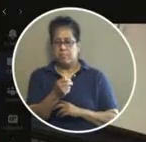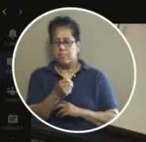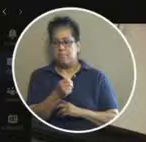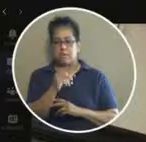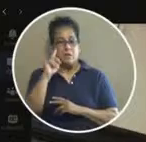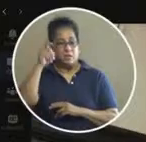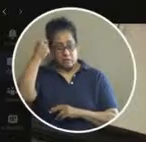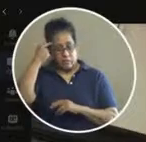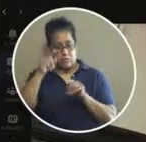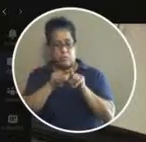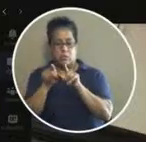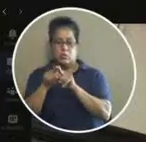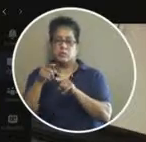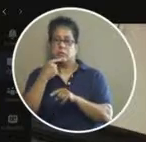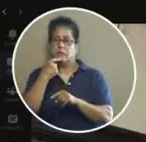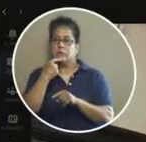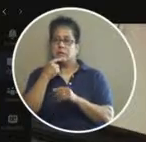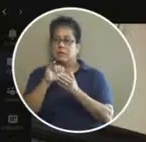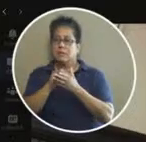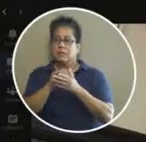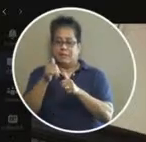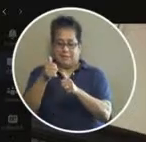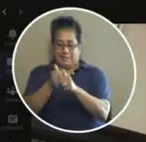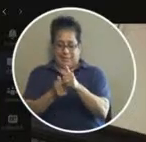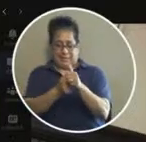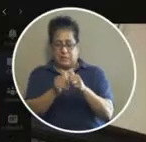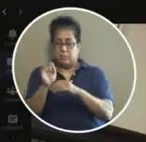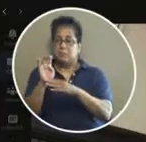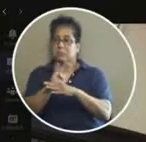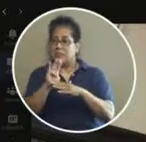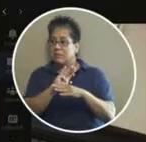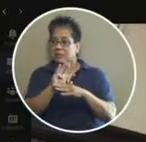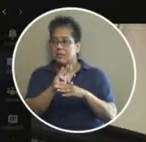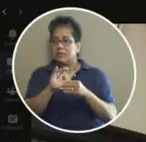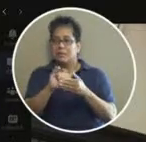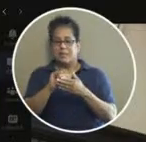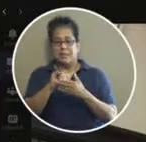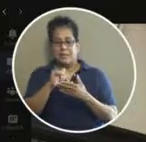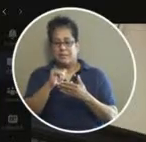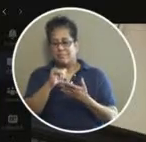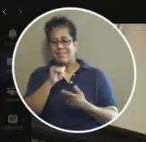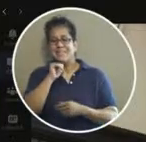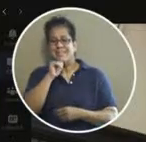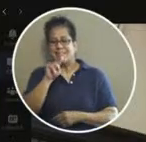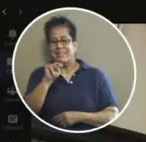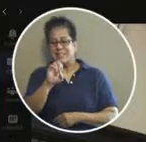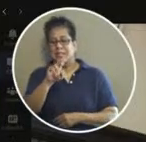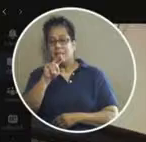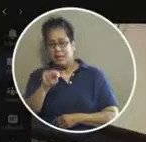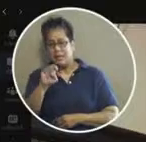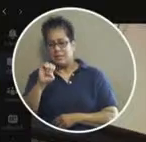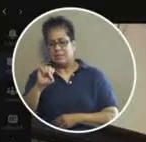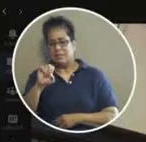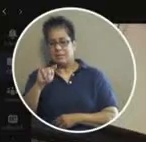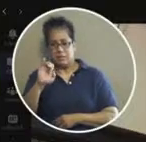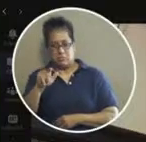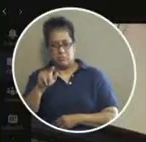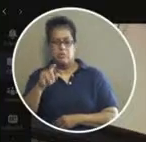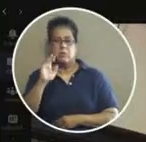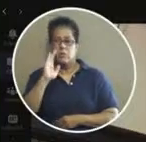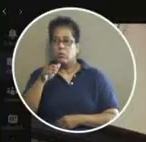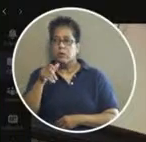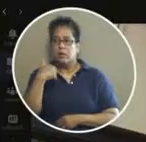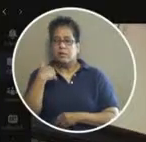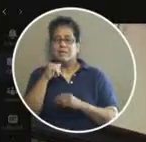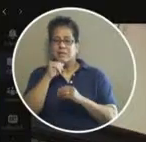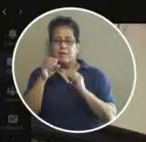The governor has said that every business establishment that is non-essential shall now operate